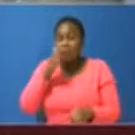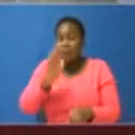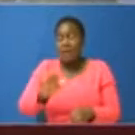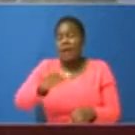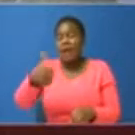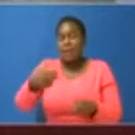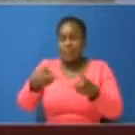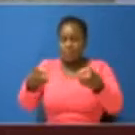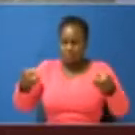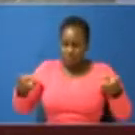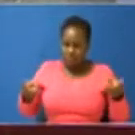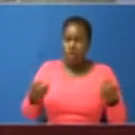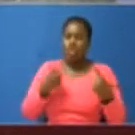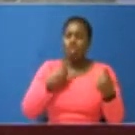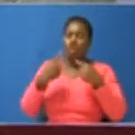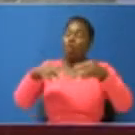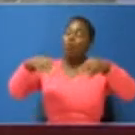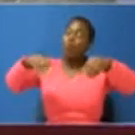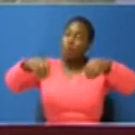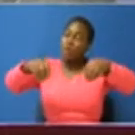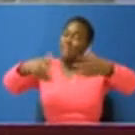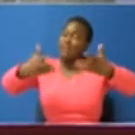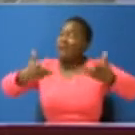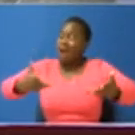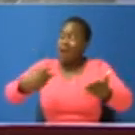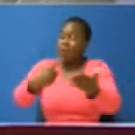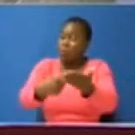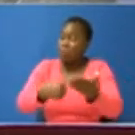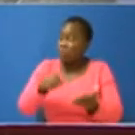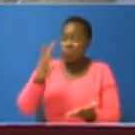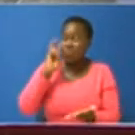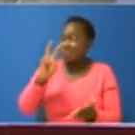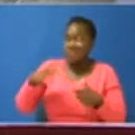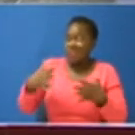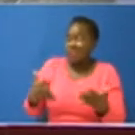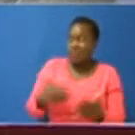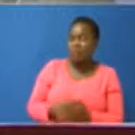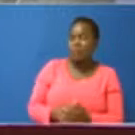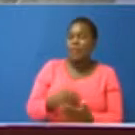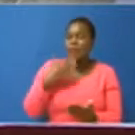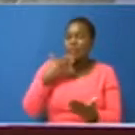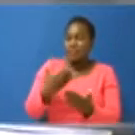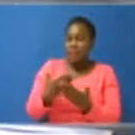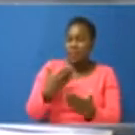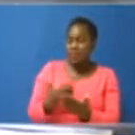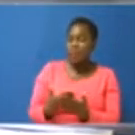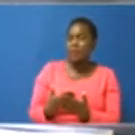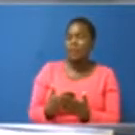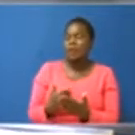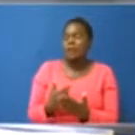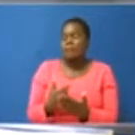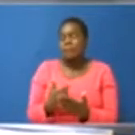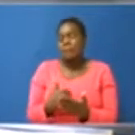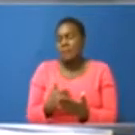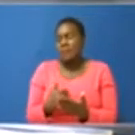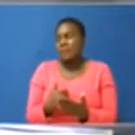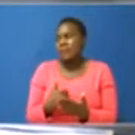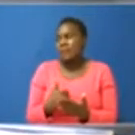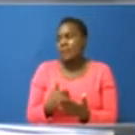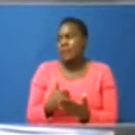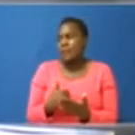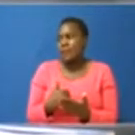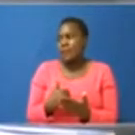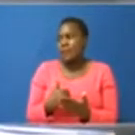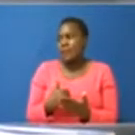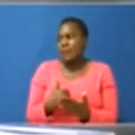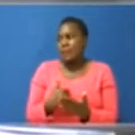other panelists have had to say also talk about the quality of the debate that you saw yeah thank you vega um of course some i'm professor some foster